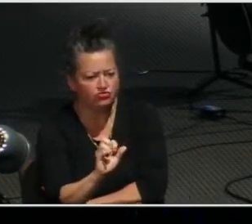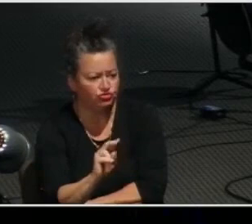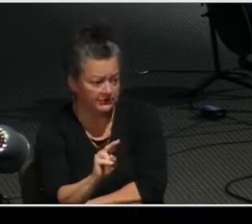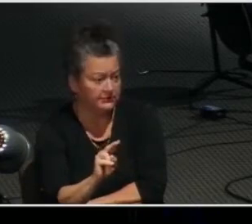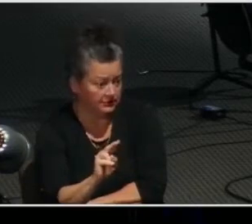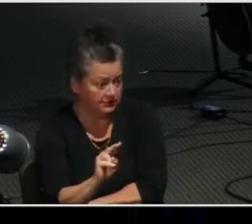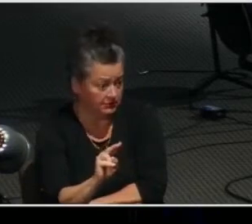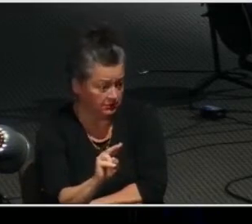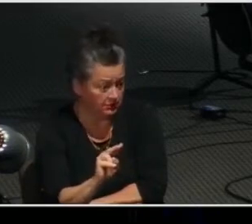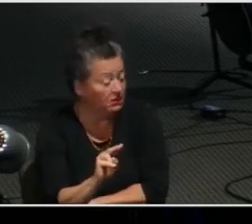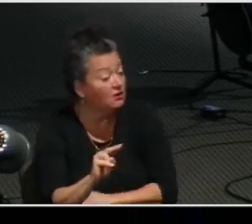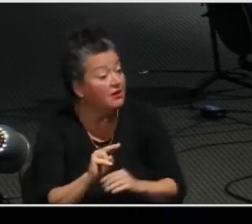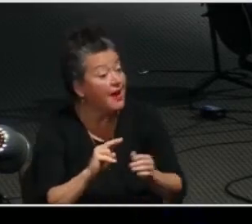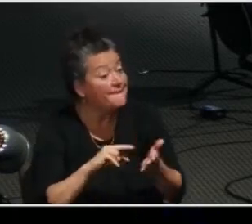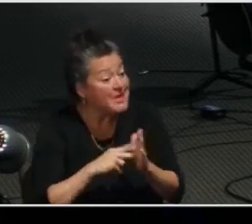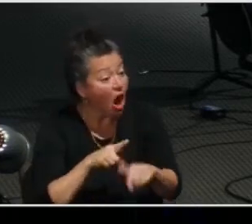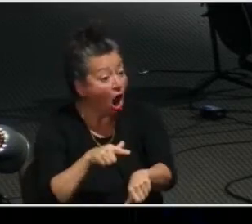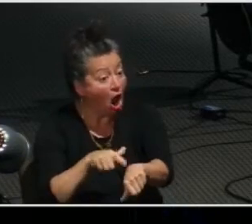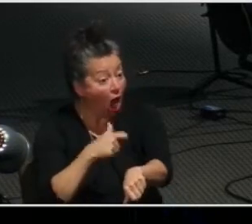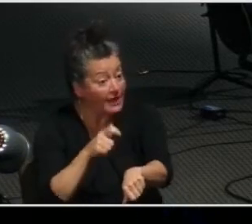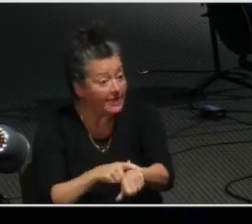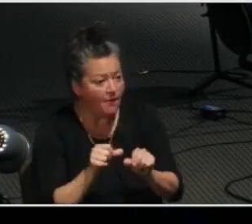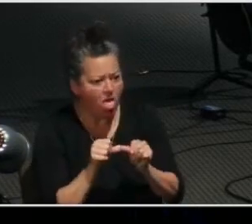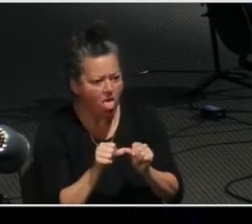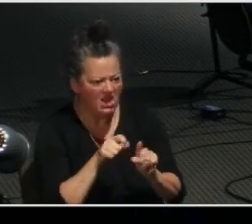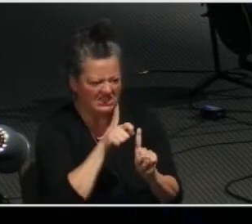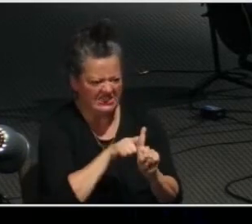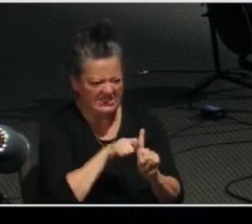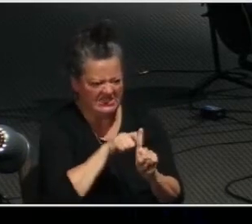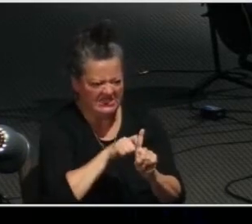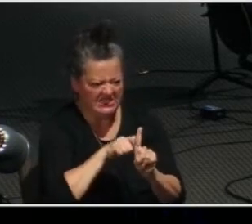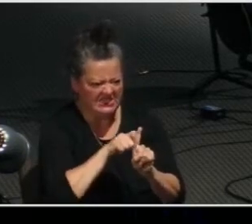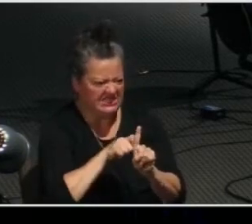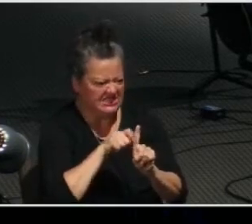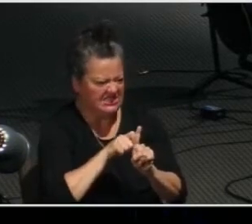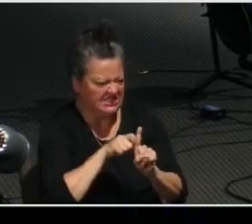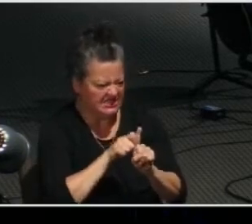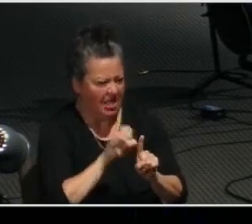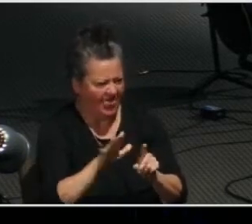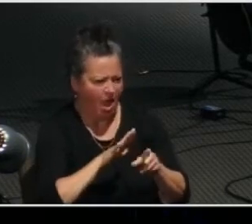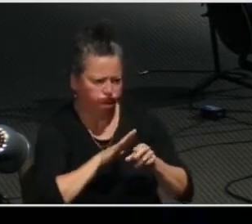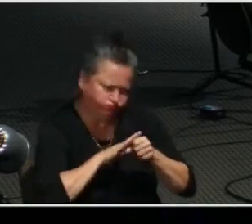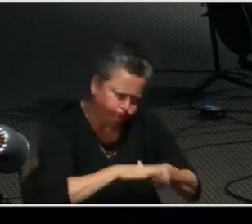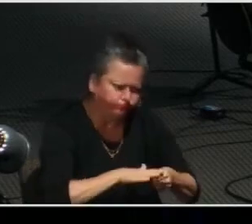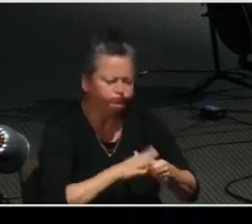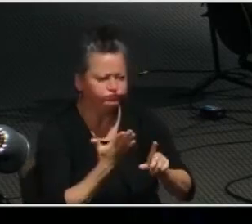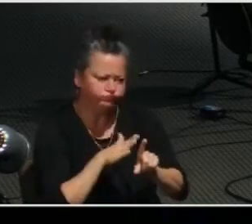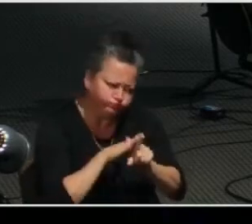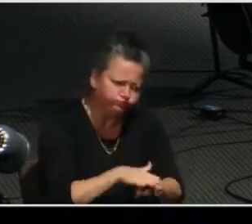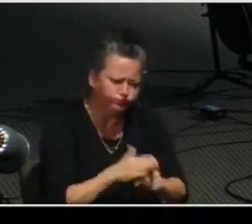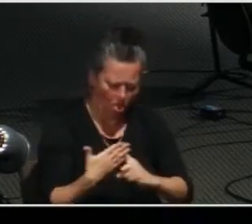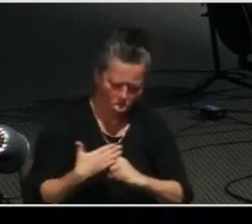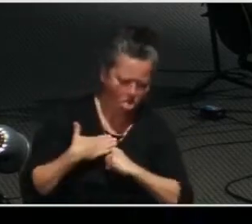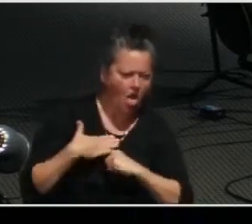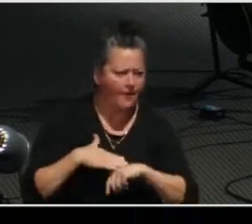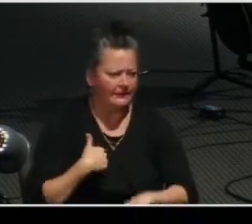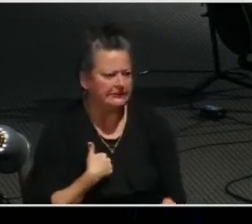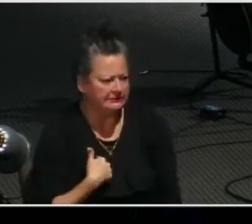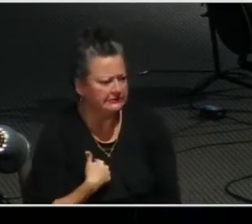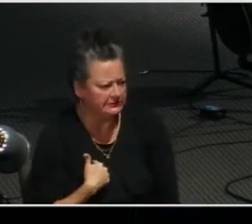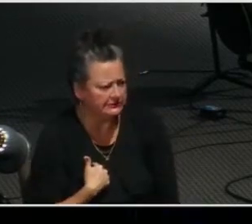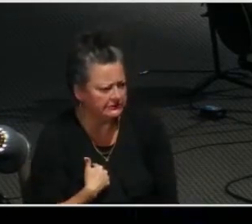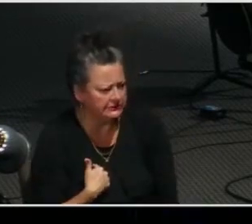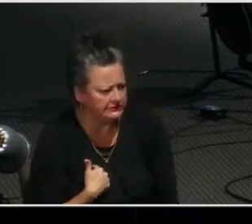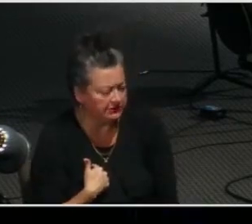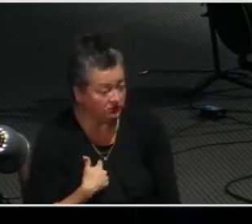treatment, or control. And we can experience oppression in all kinds of ways and